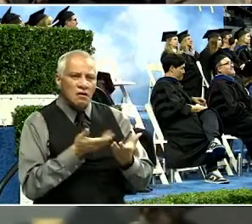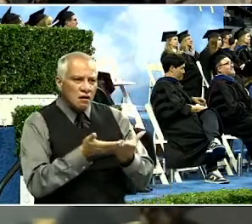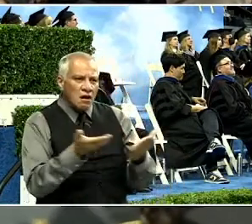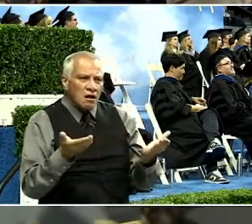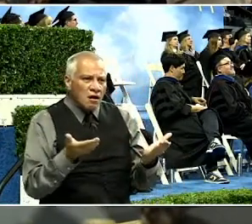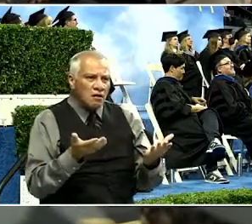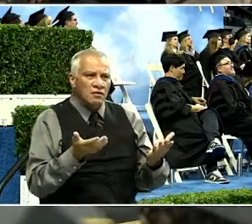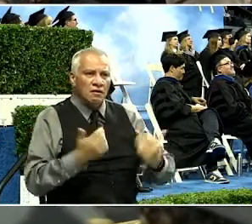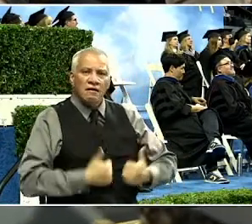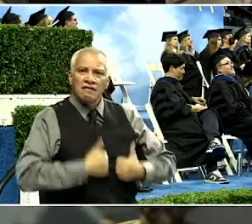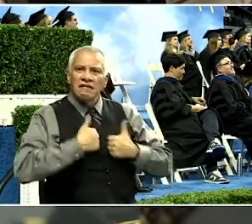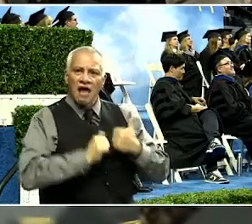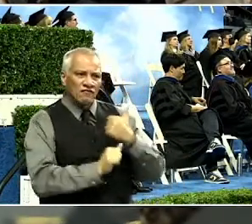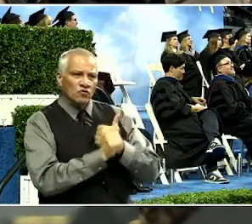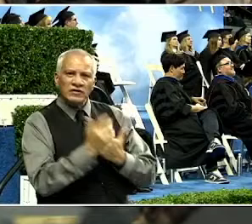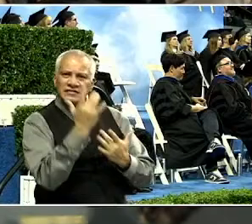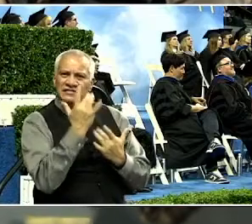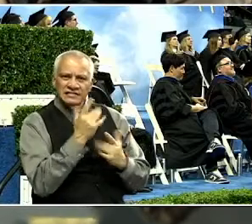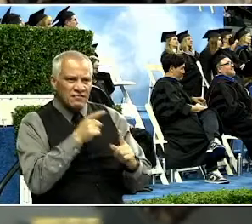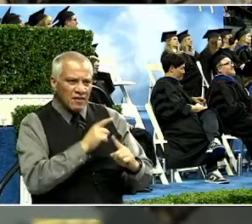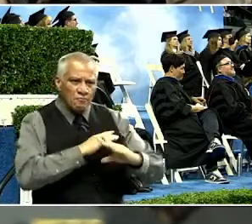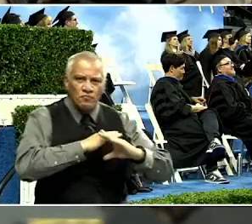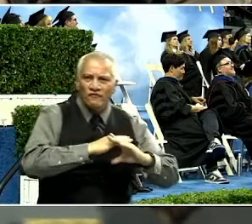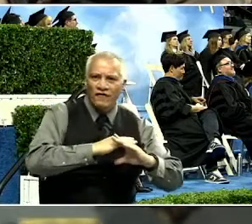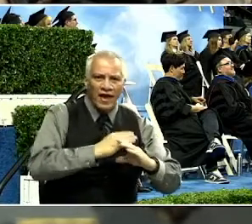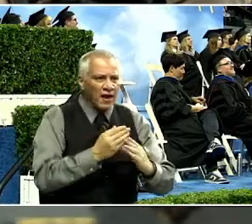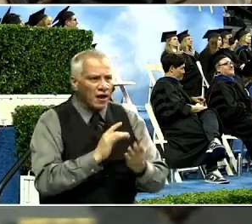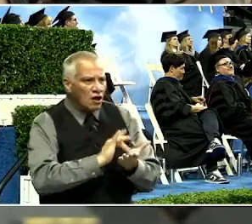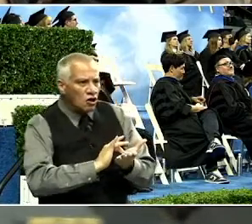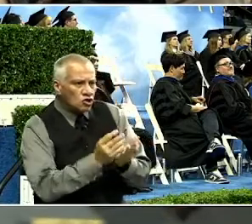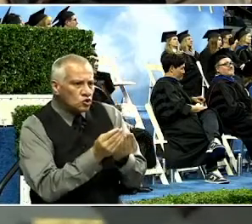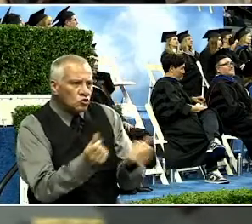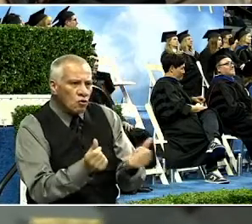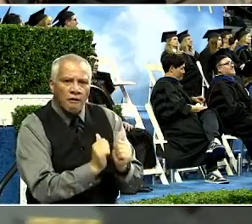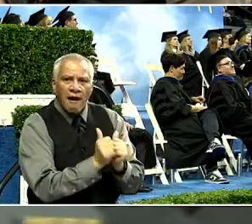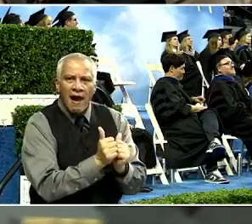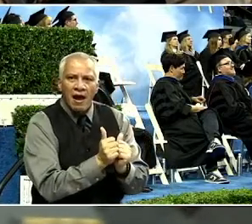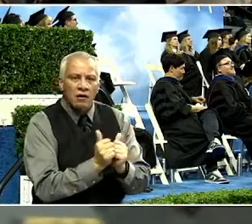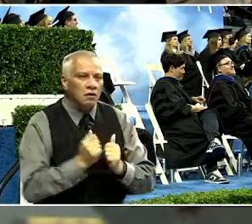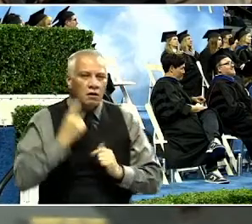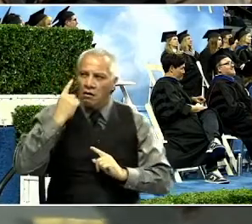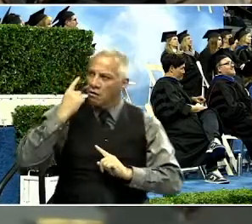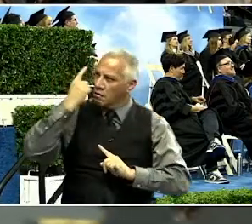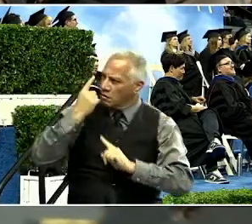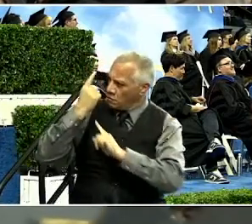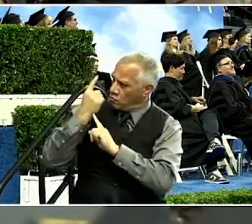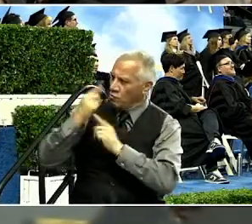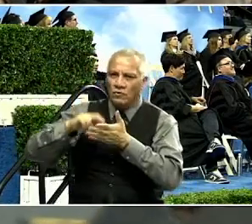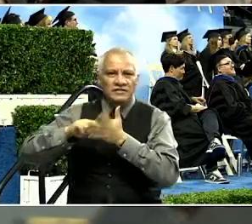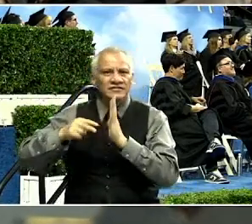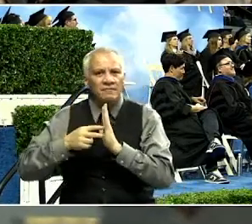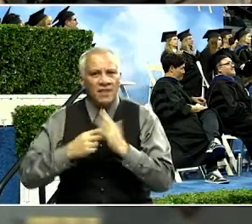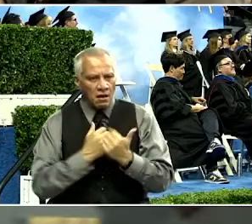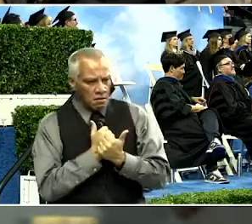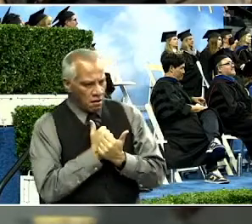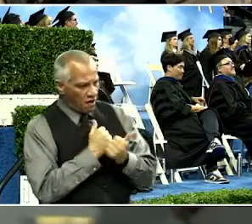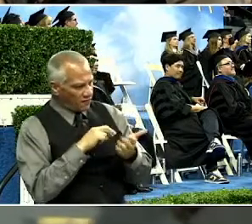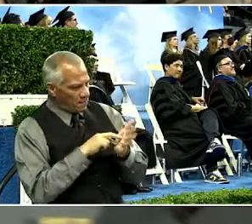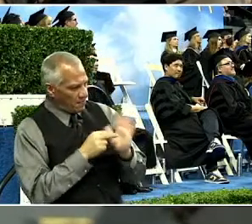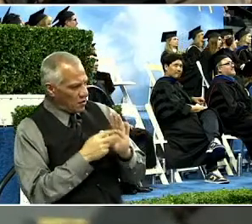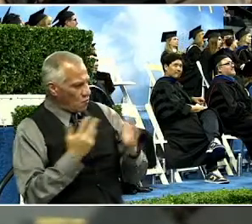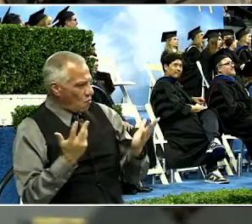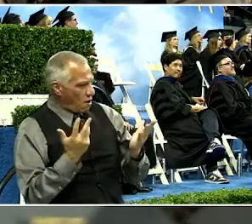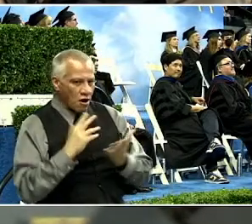cure life-threatening diseases? What is consciousness? How do we think? How do we love? How do we